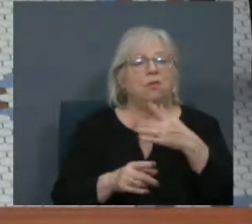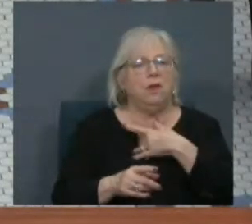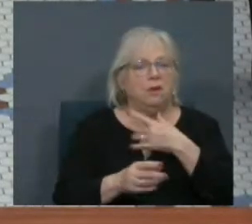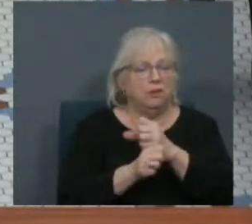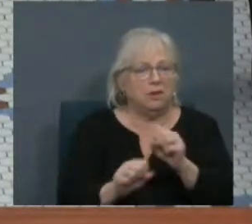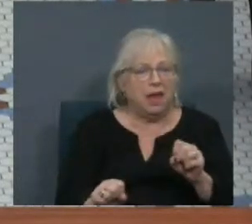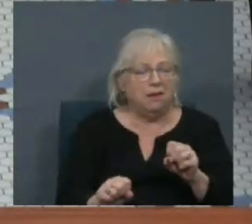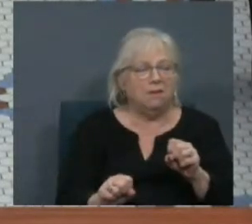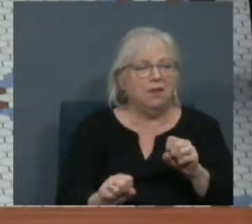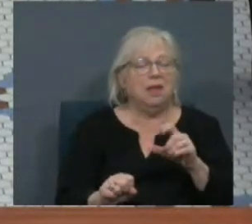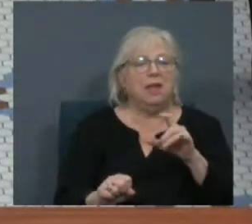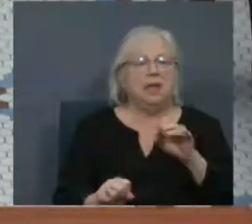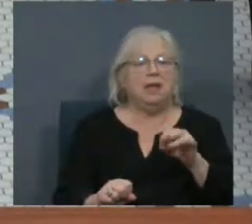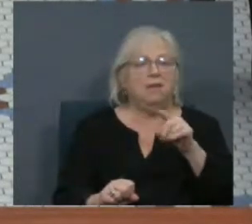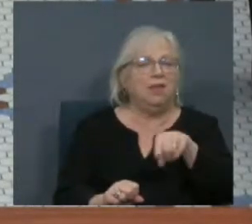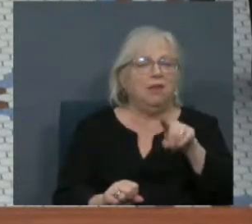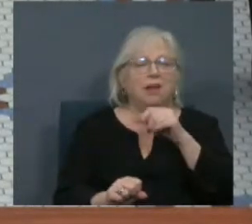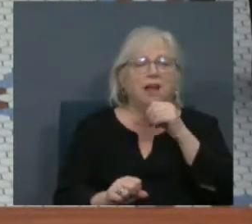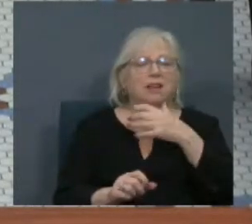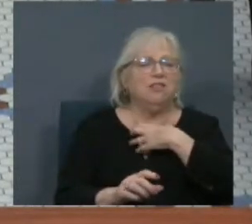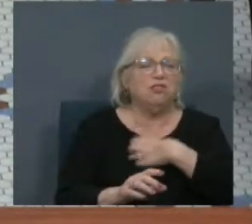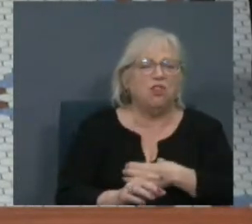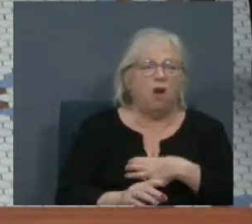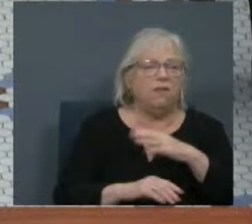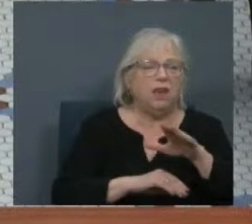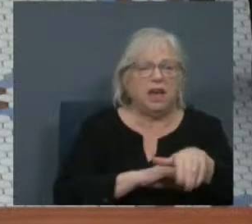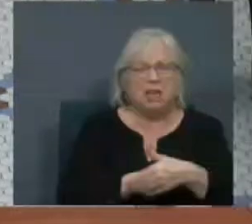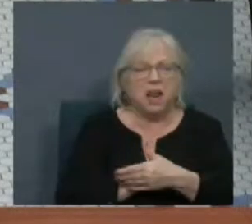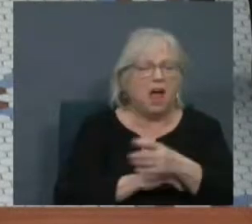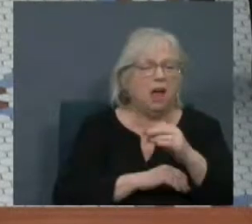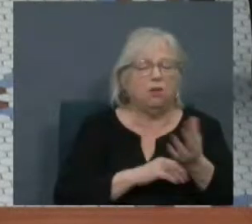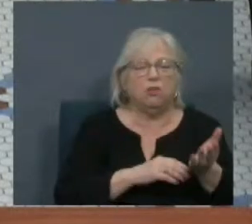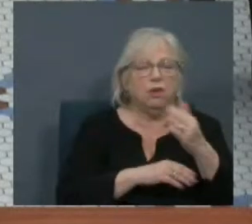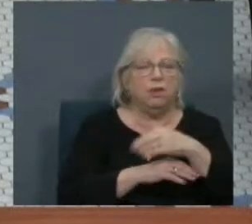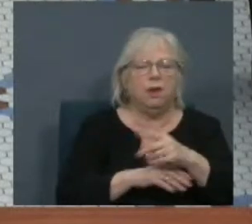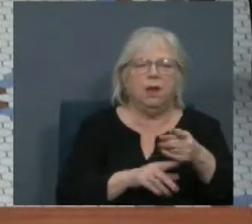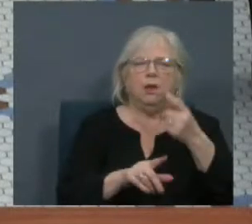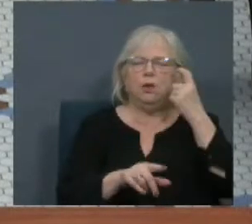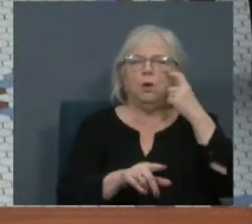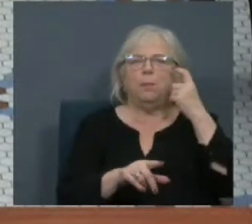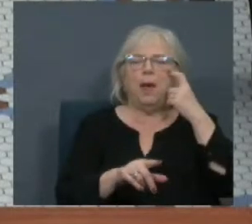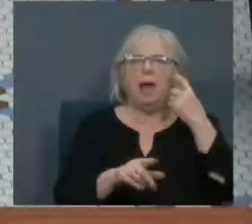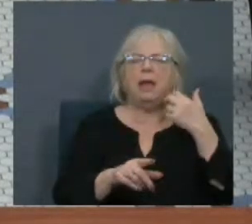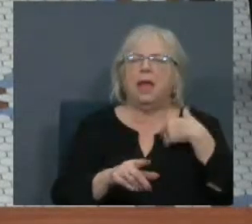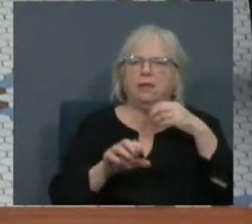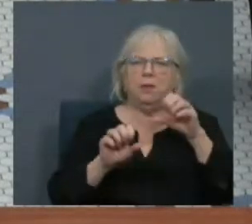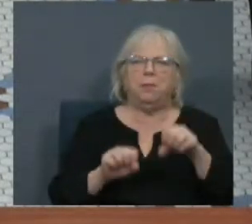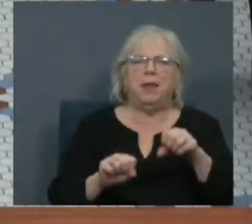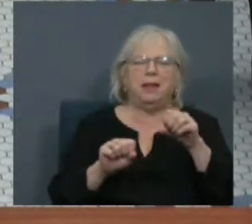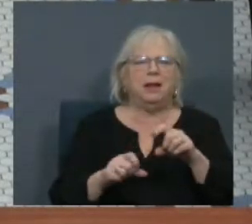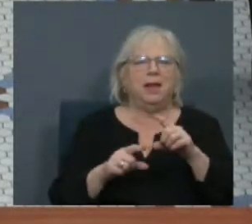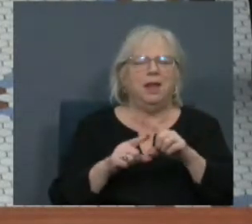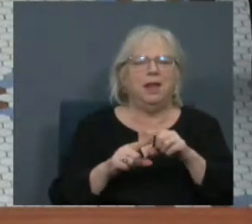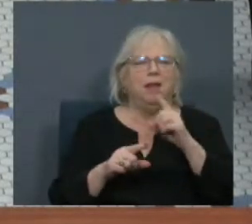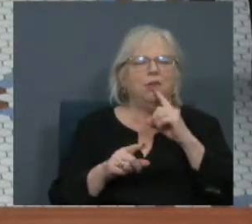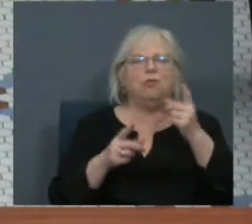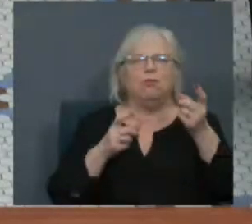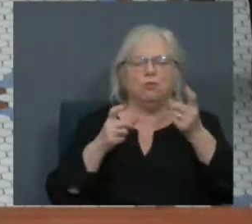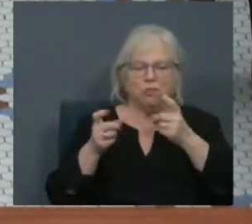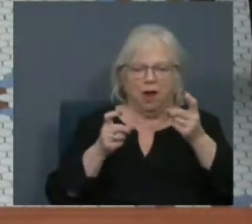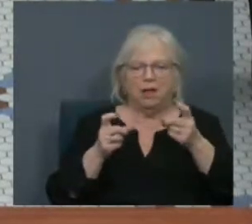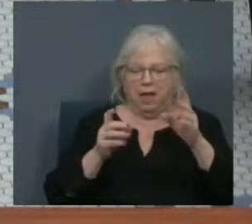not starving at night, if you're not starving during the day, your mind has the capacity to be able to regulate